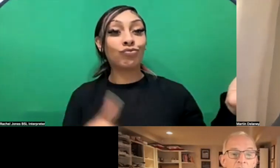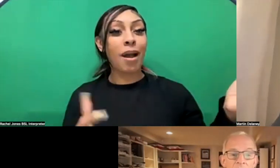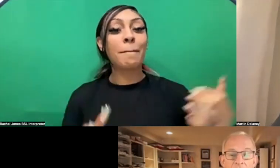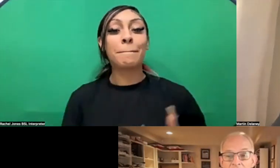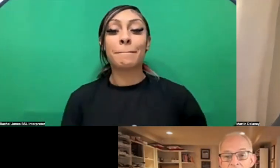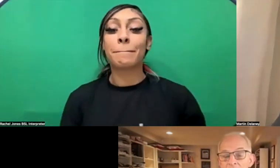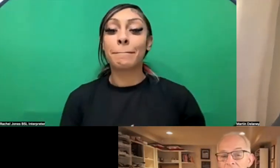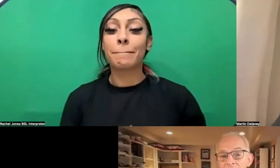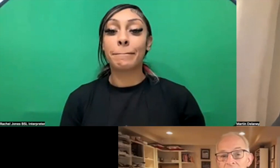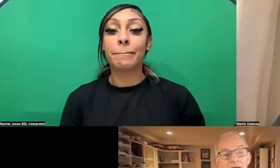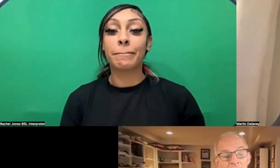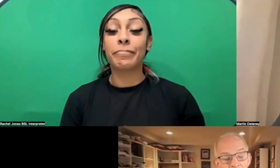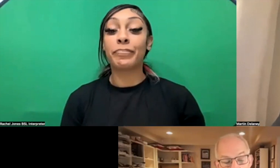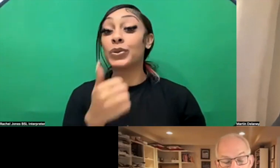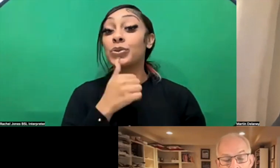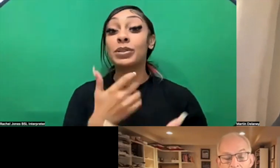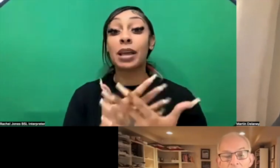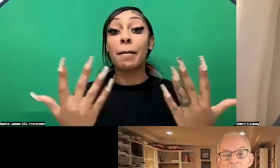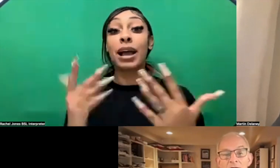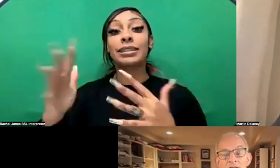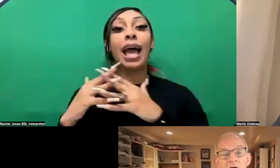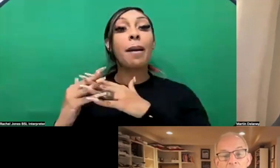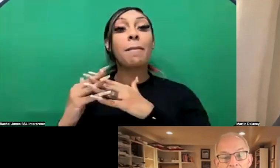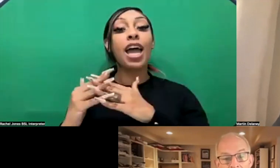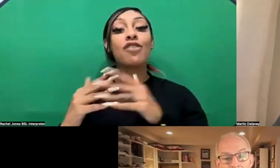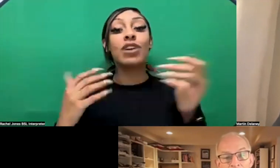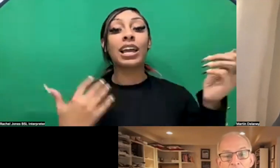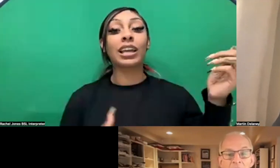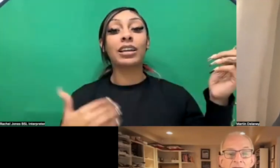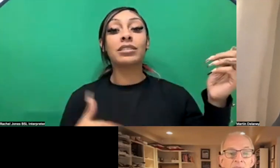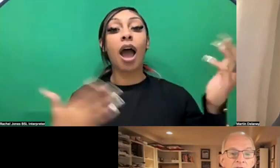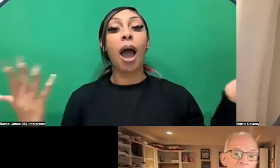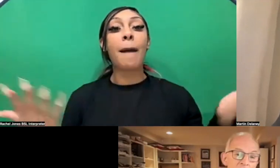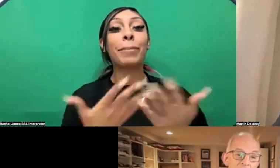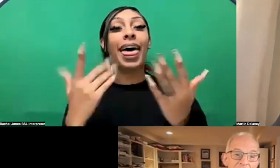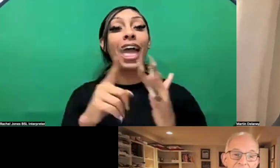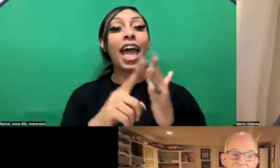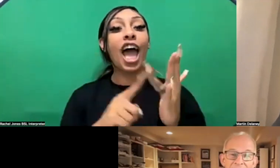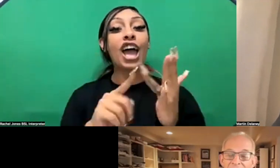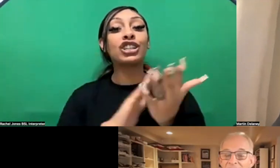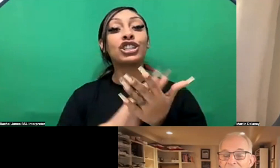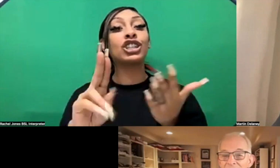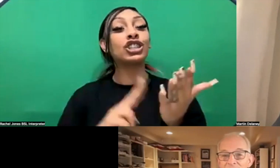number of records by an American guitar player, John Mayer. It was used by,